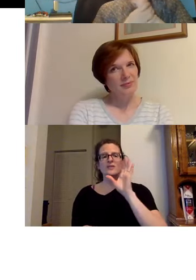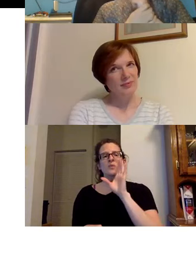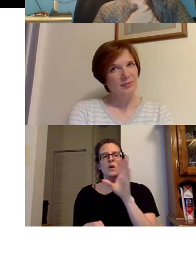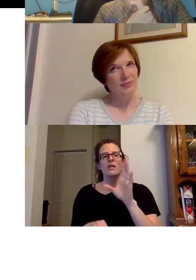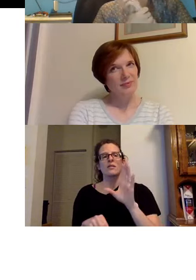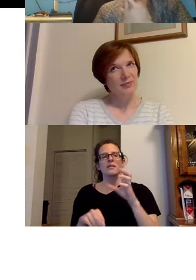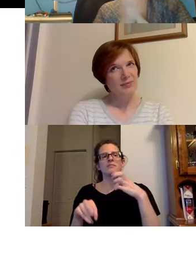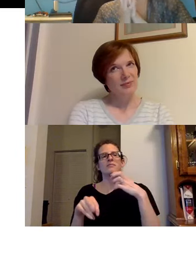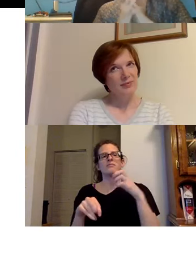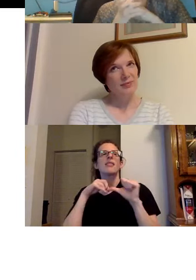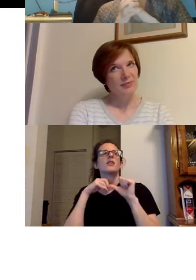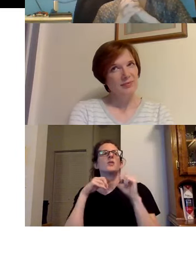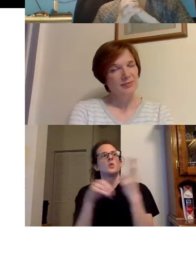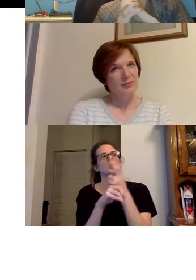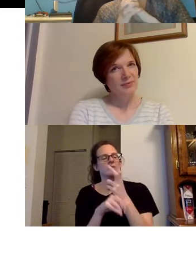many store-bought diffusers.